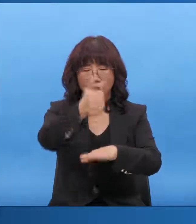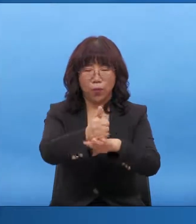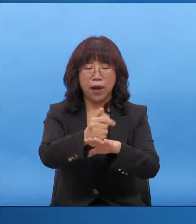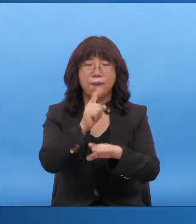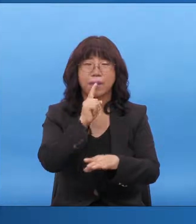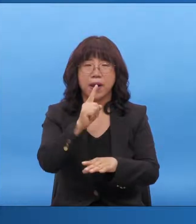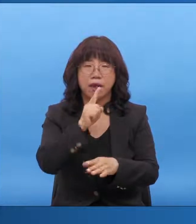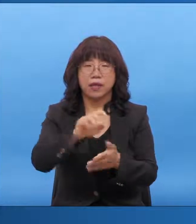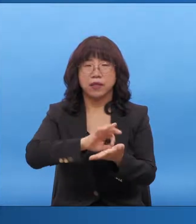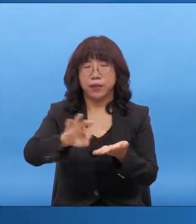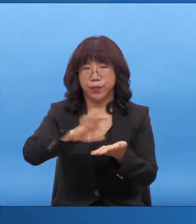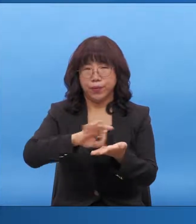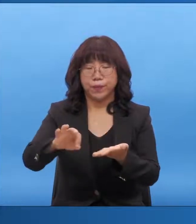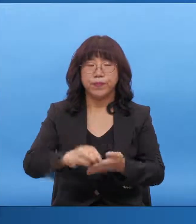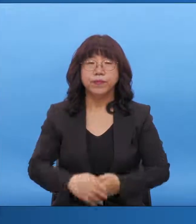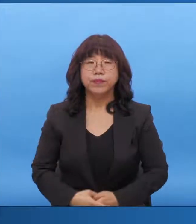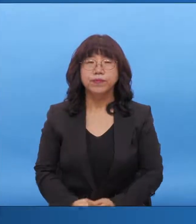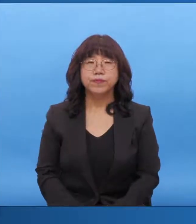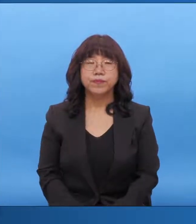this.